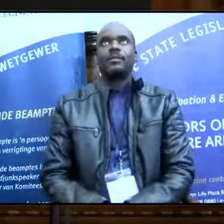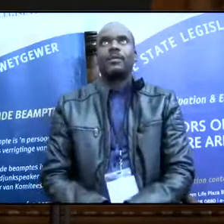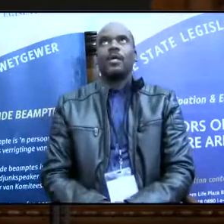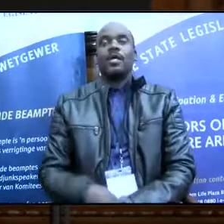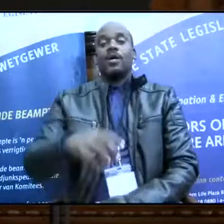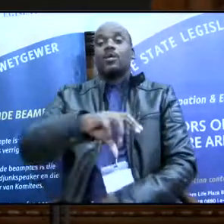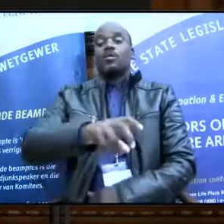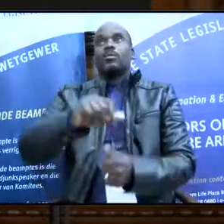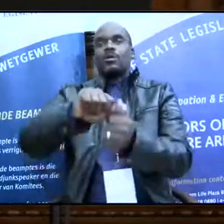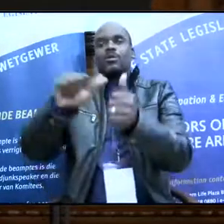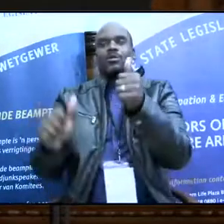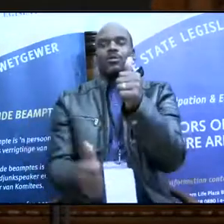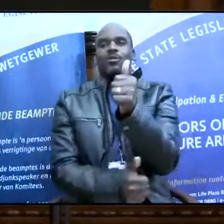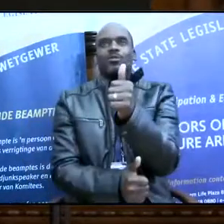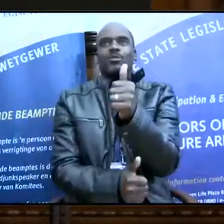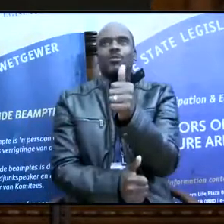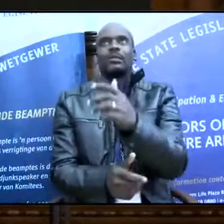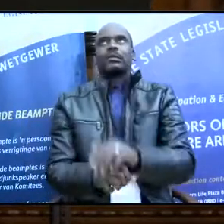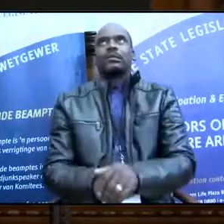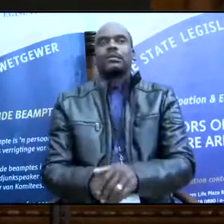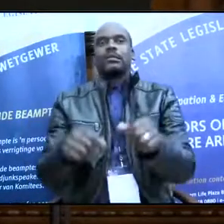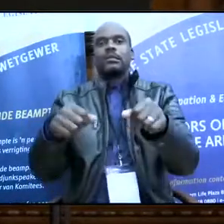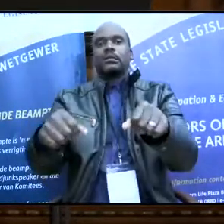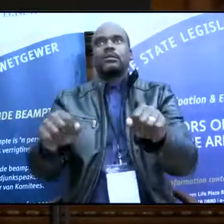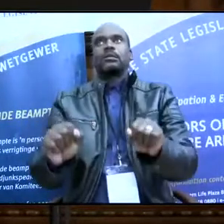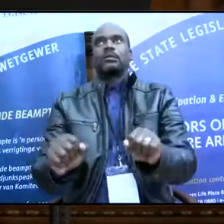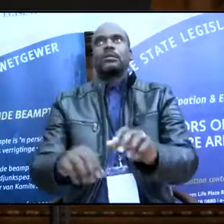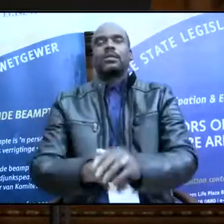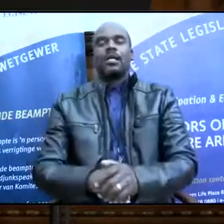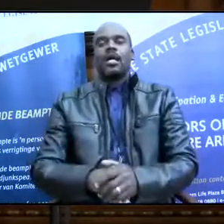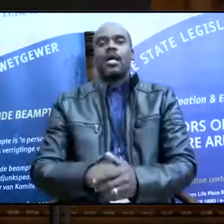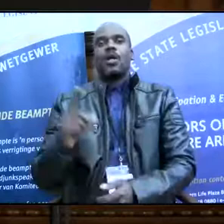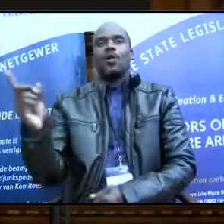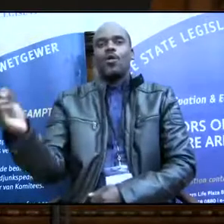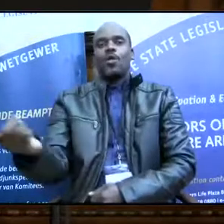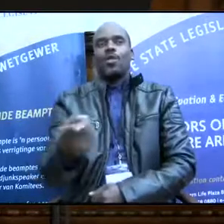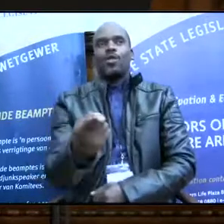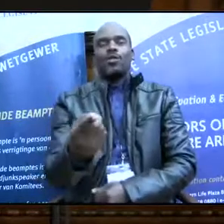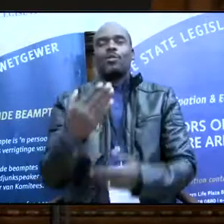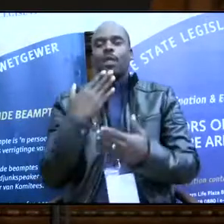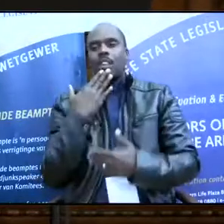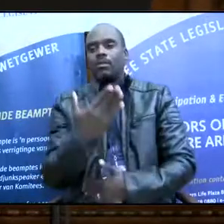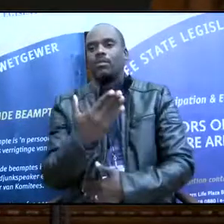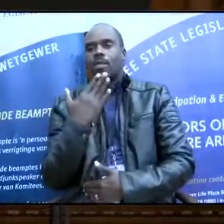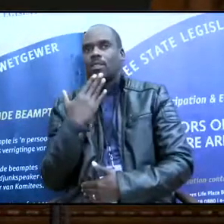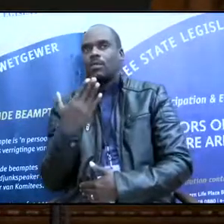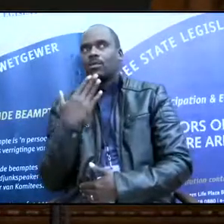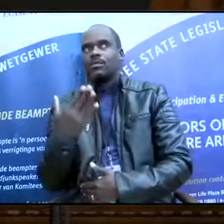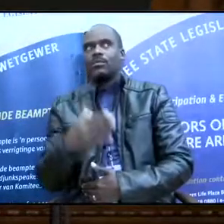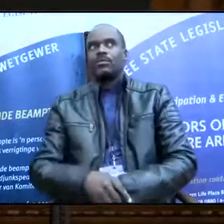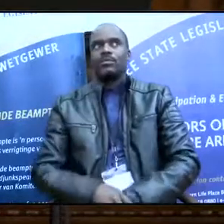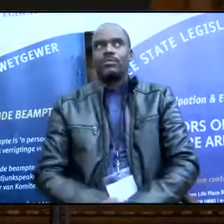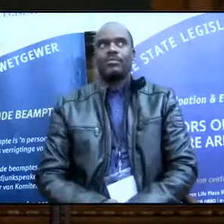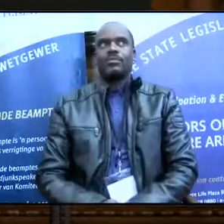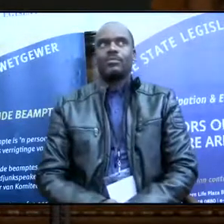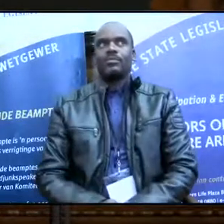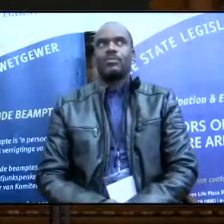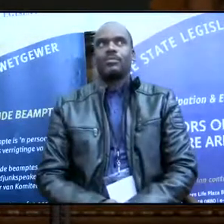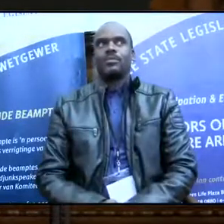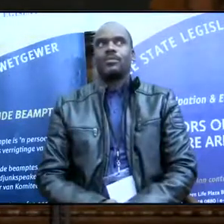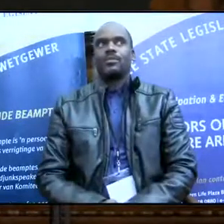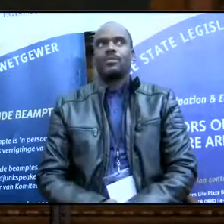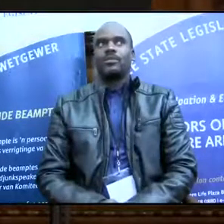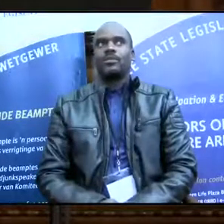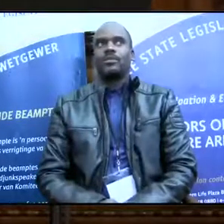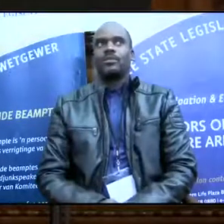saftu in the province methylicity leadership of the federation's presence leadership and members of